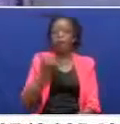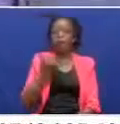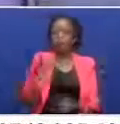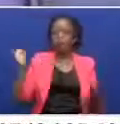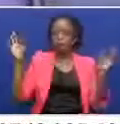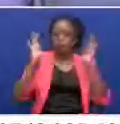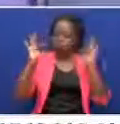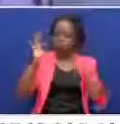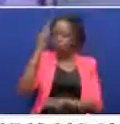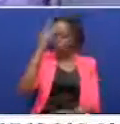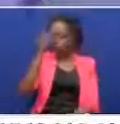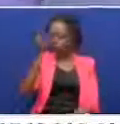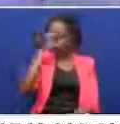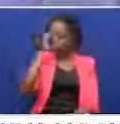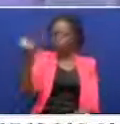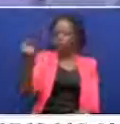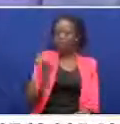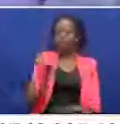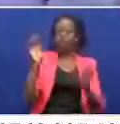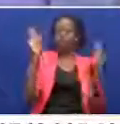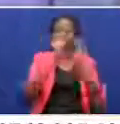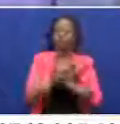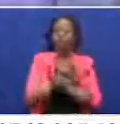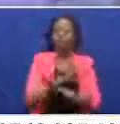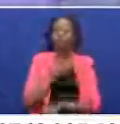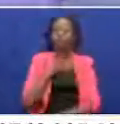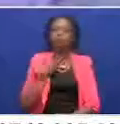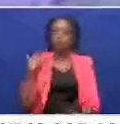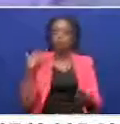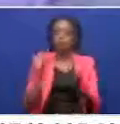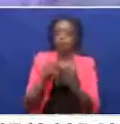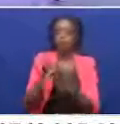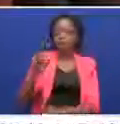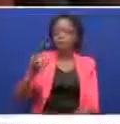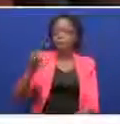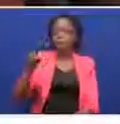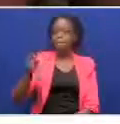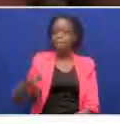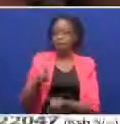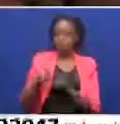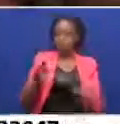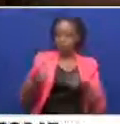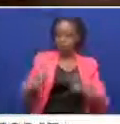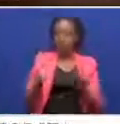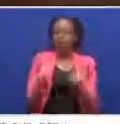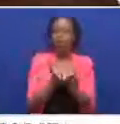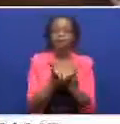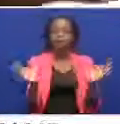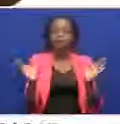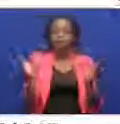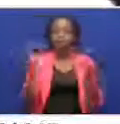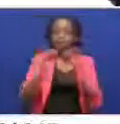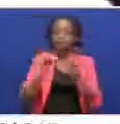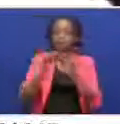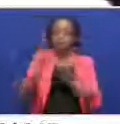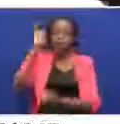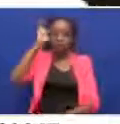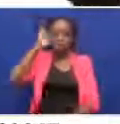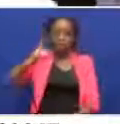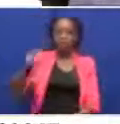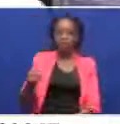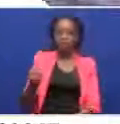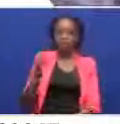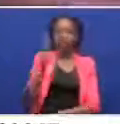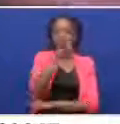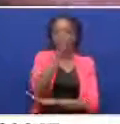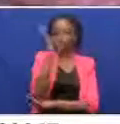had come at night wanting to arrest Sudi, yet he had been to a public event in Eldoret town during the